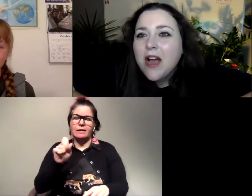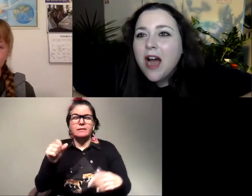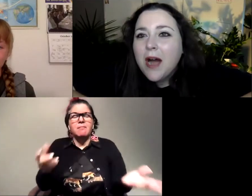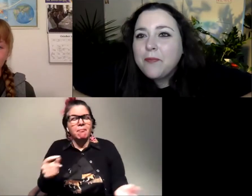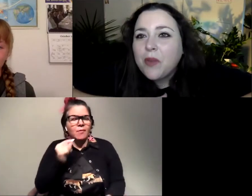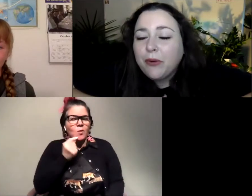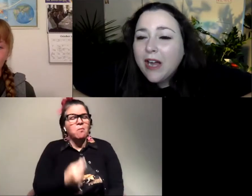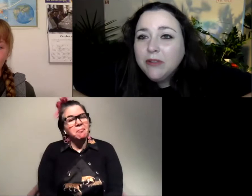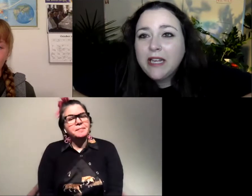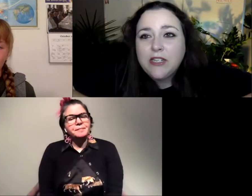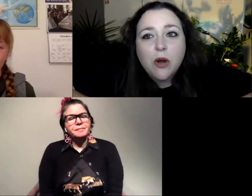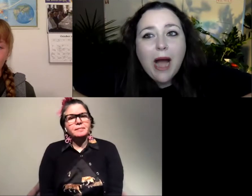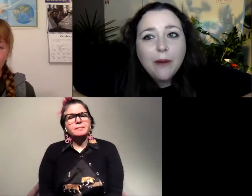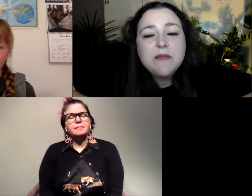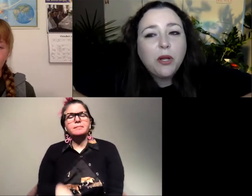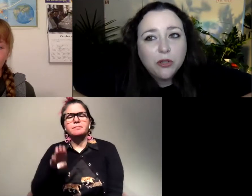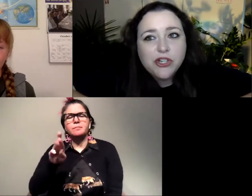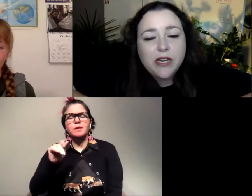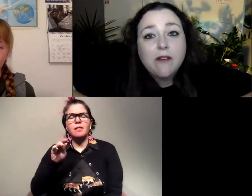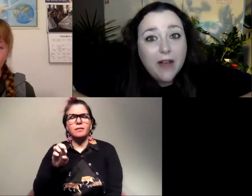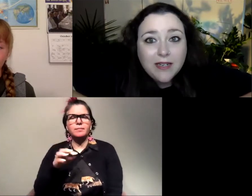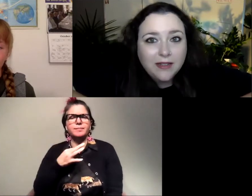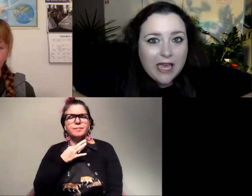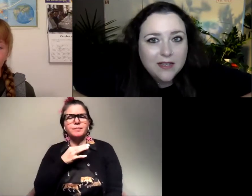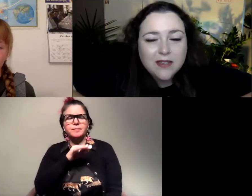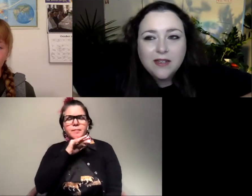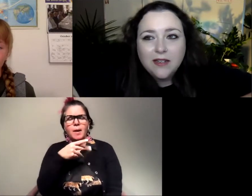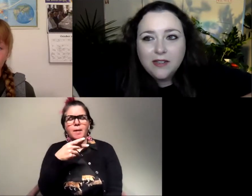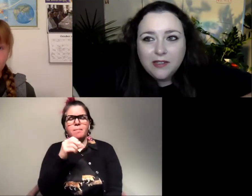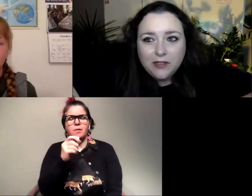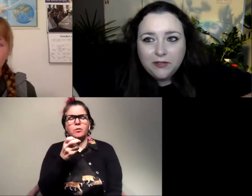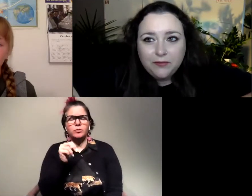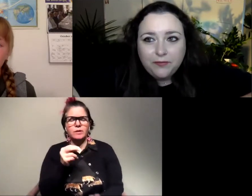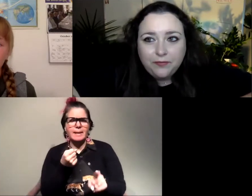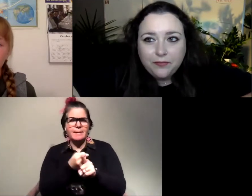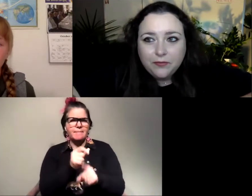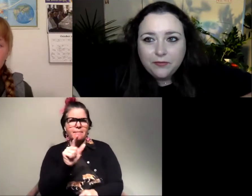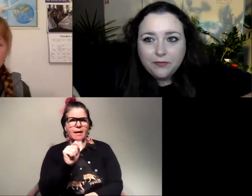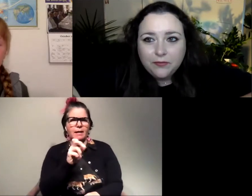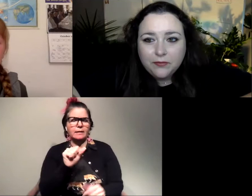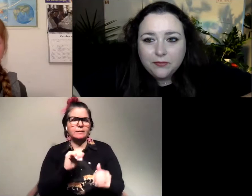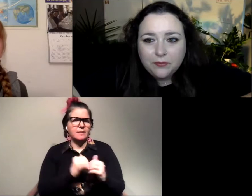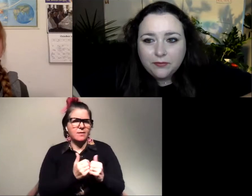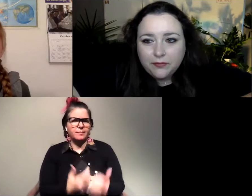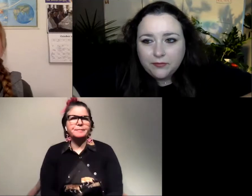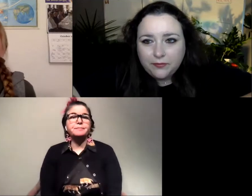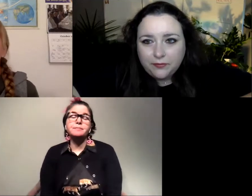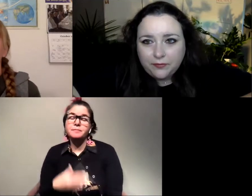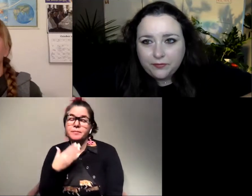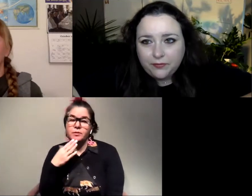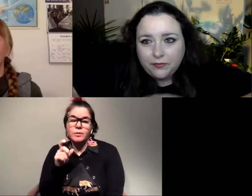know. Brielle would like to know, how does pollution affect lakes? Yeah, great question.